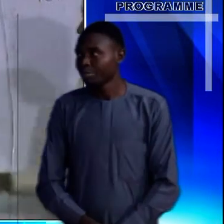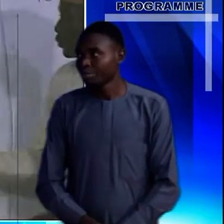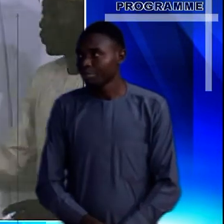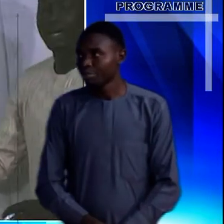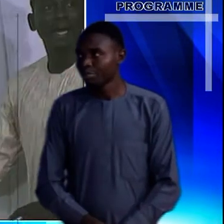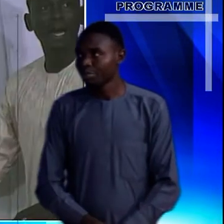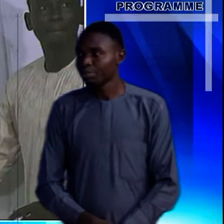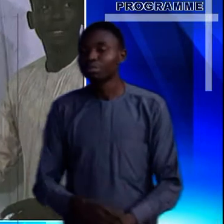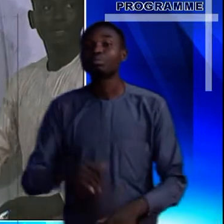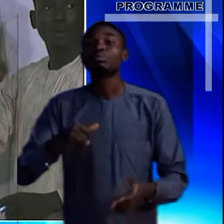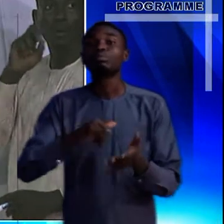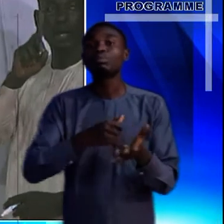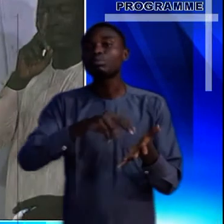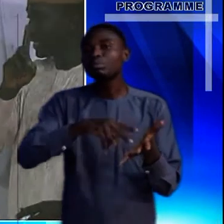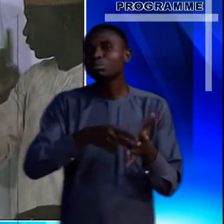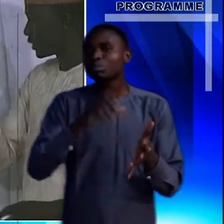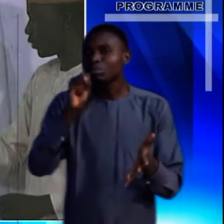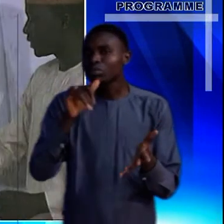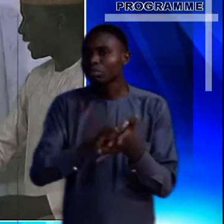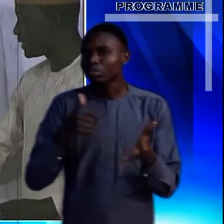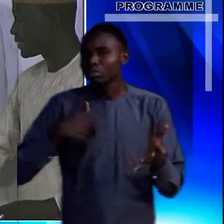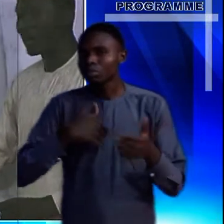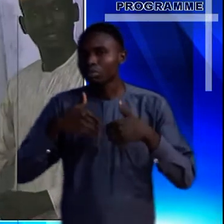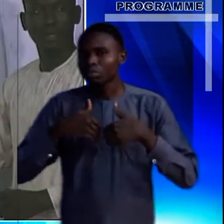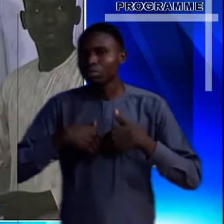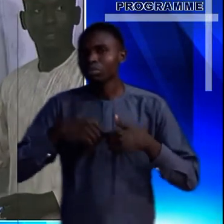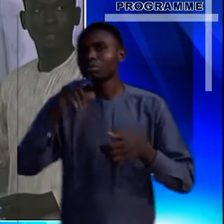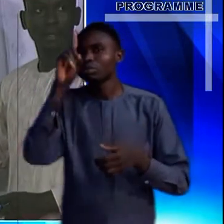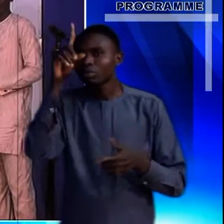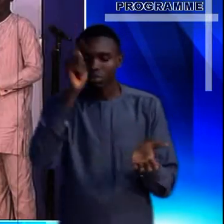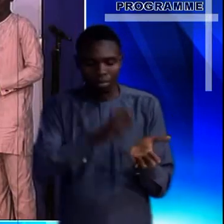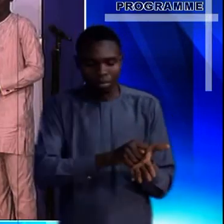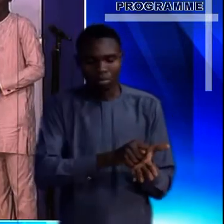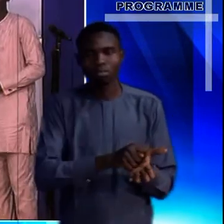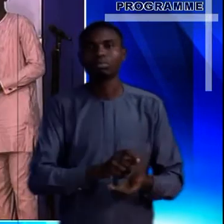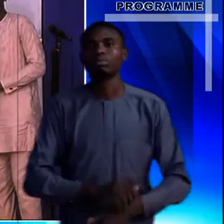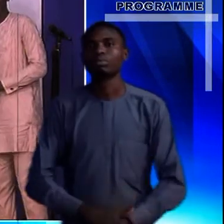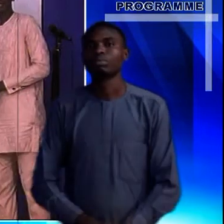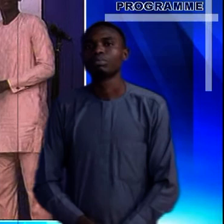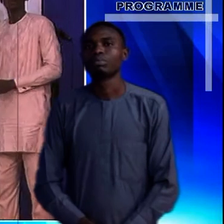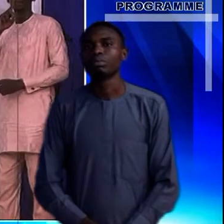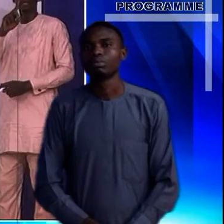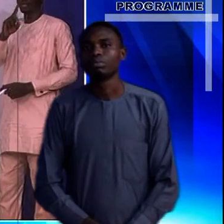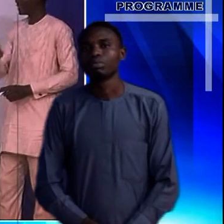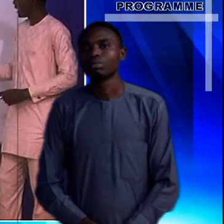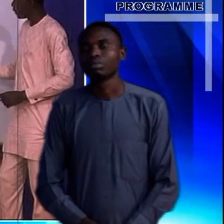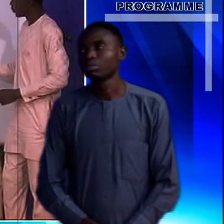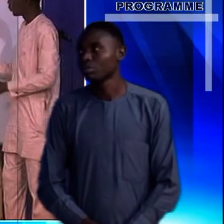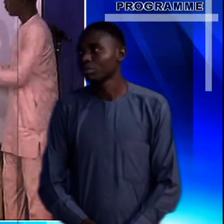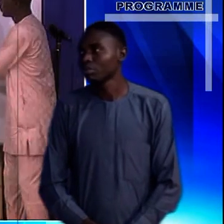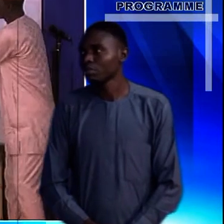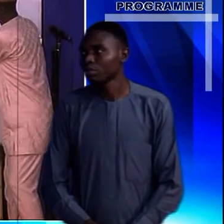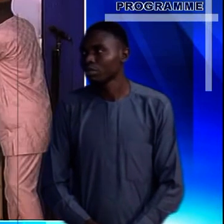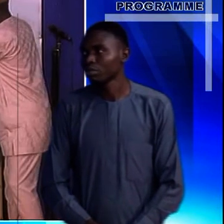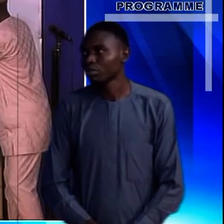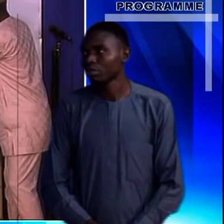that we have 1,000 or 30,000 millimeters in 1 meters. Now,